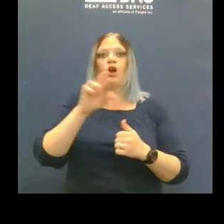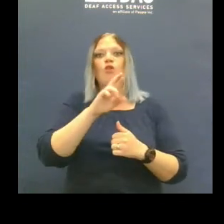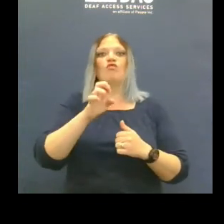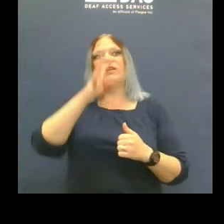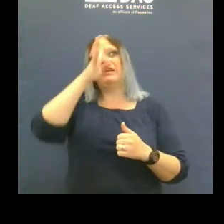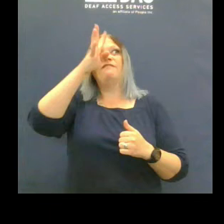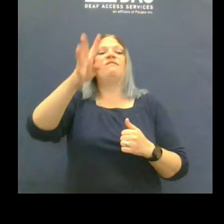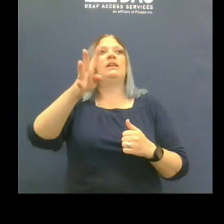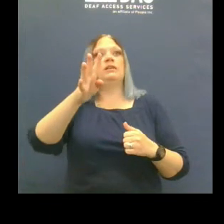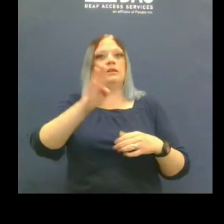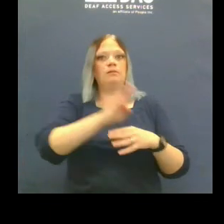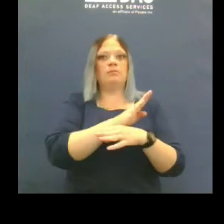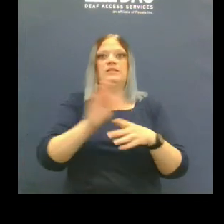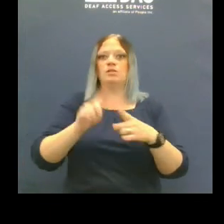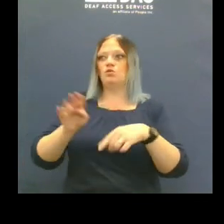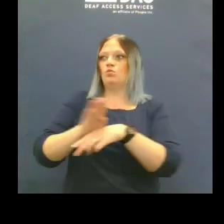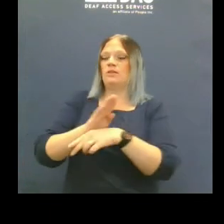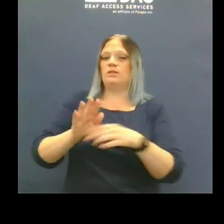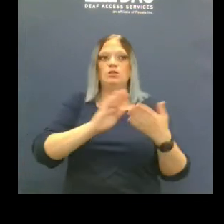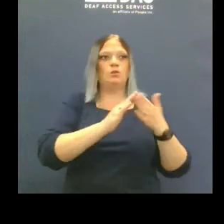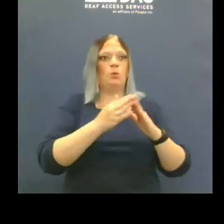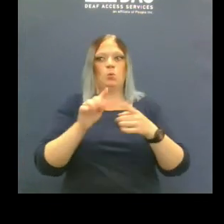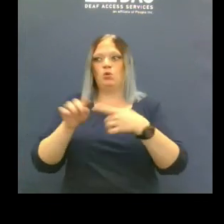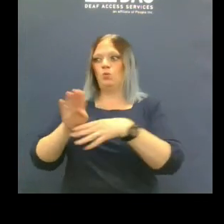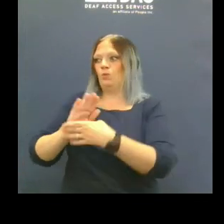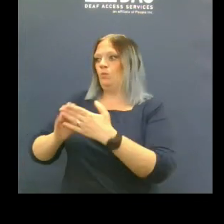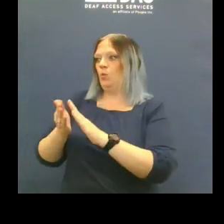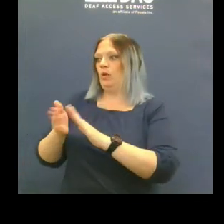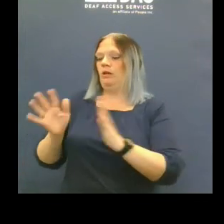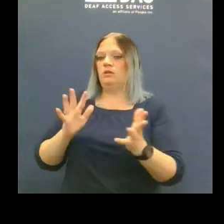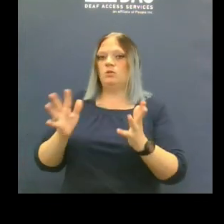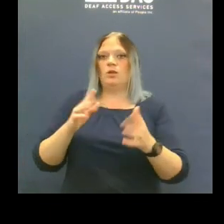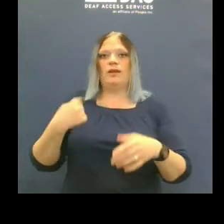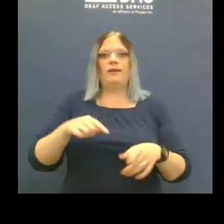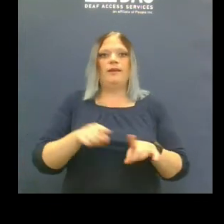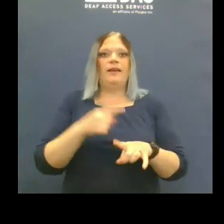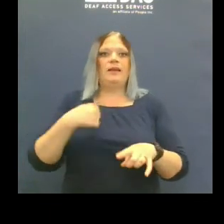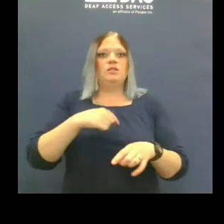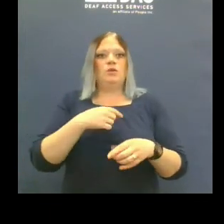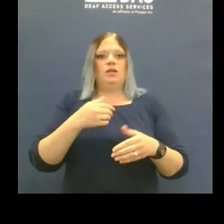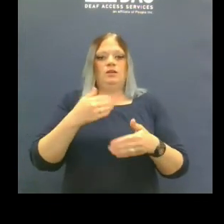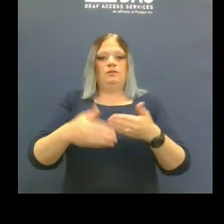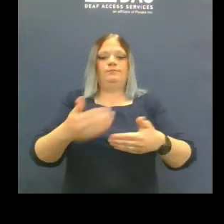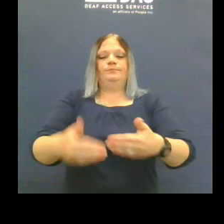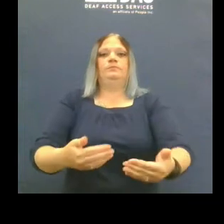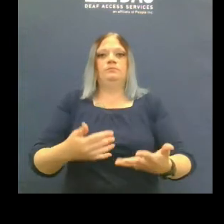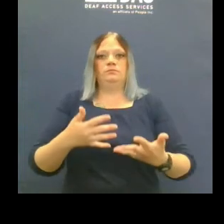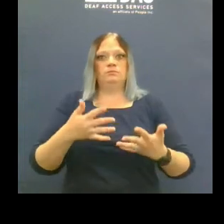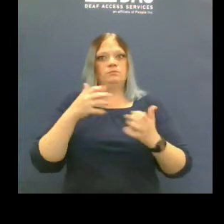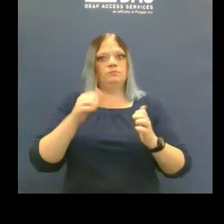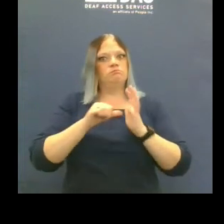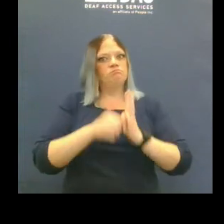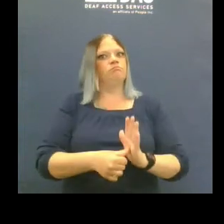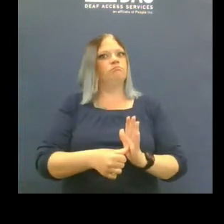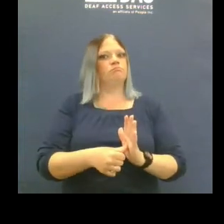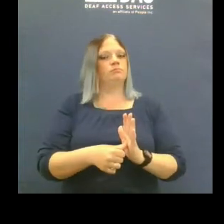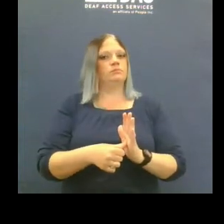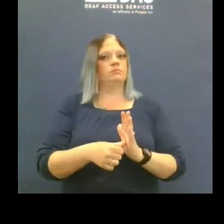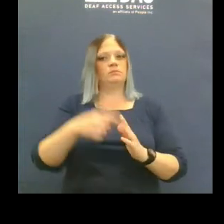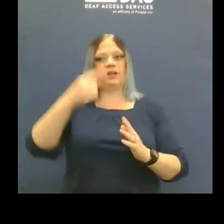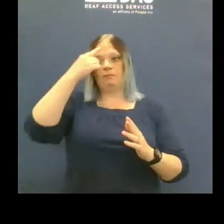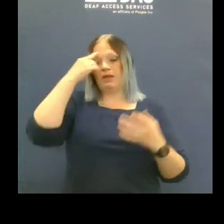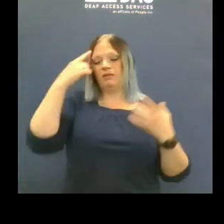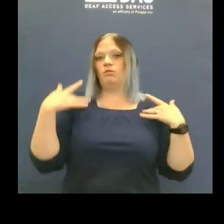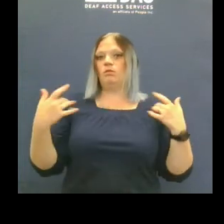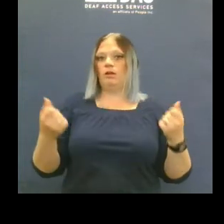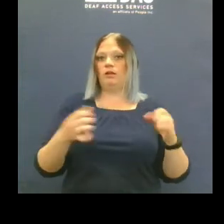wheel business to business or community to community. So as we move along, one of the things that we want to insist on is that mental